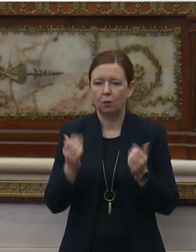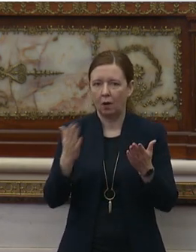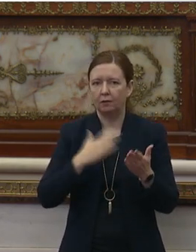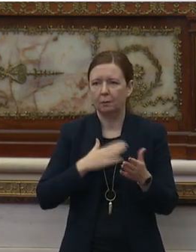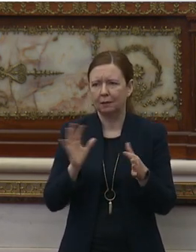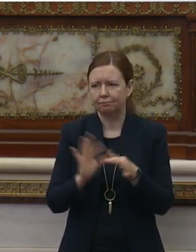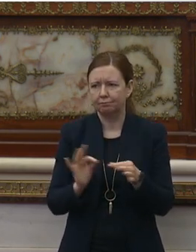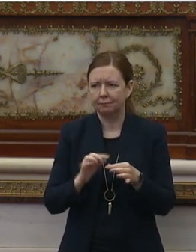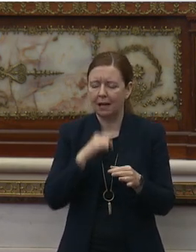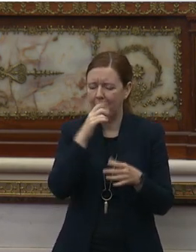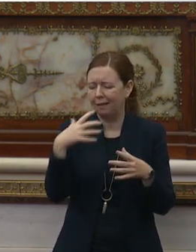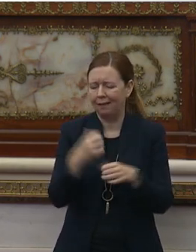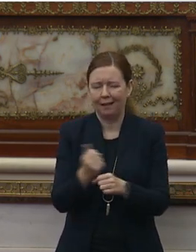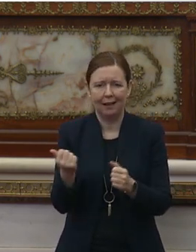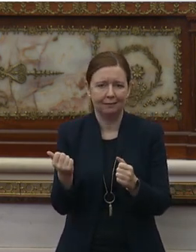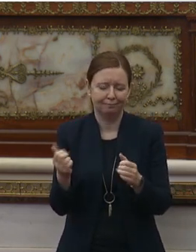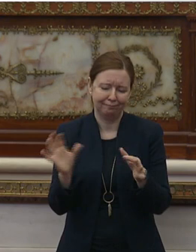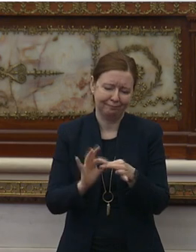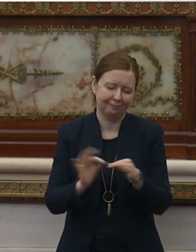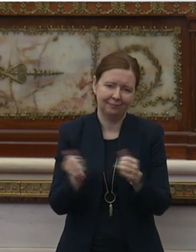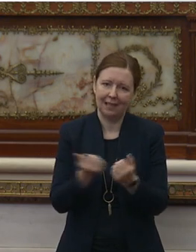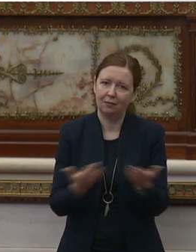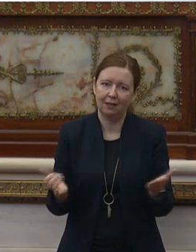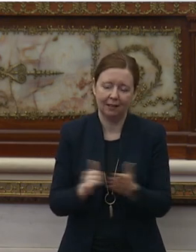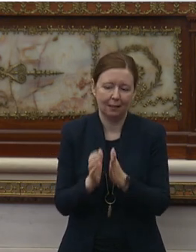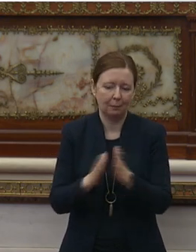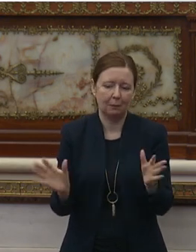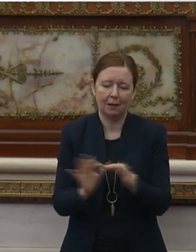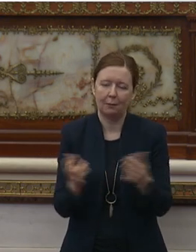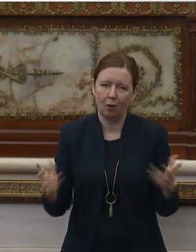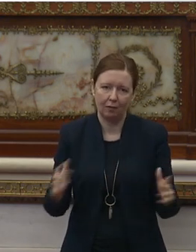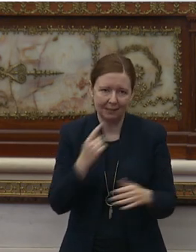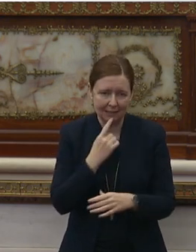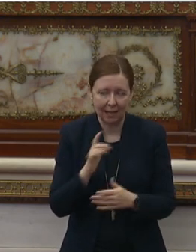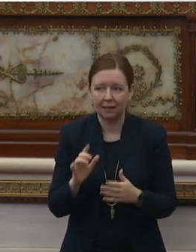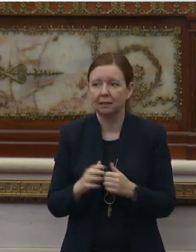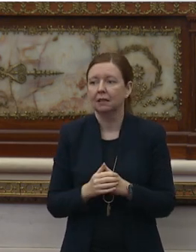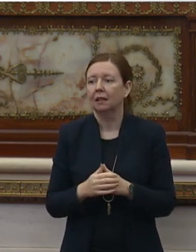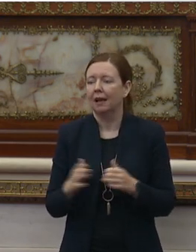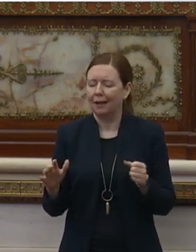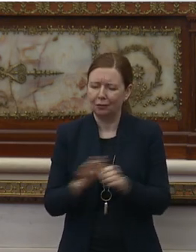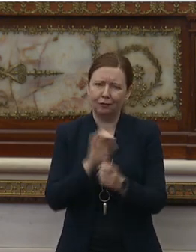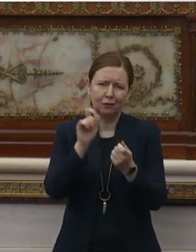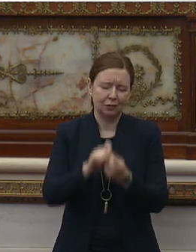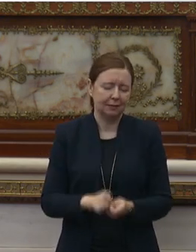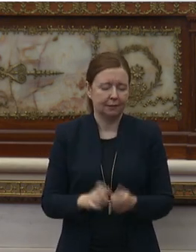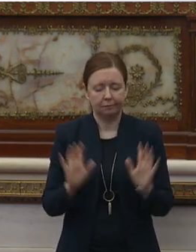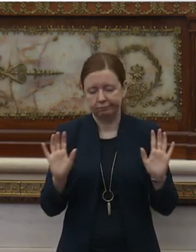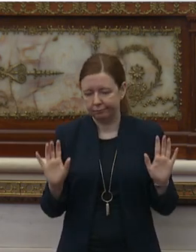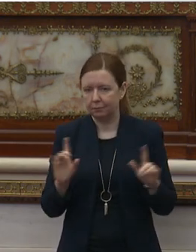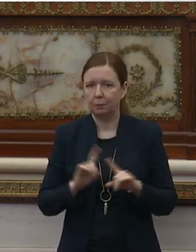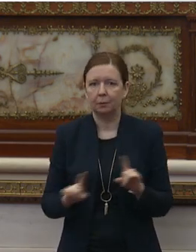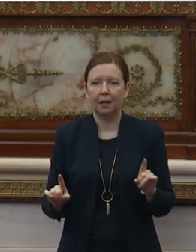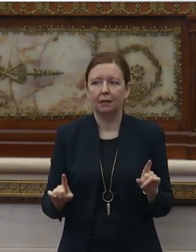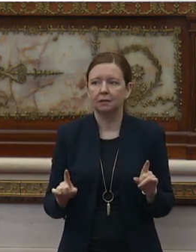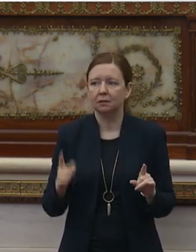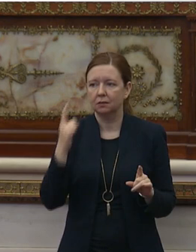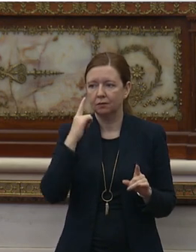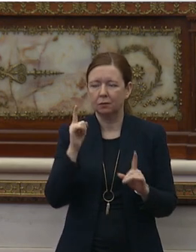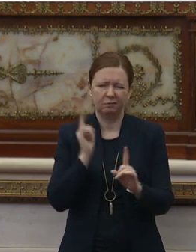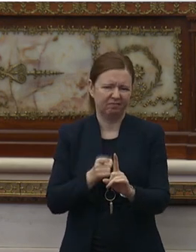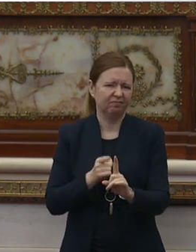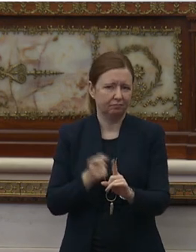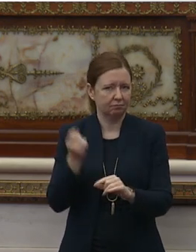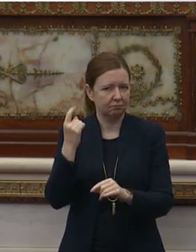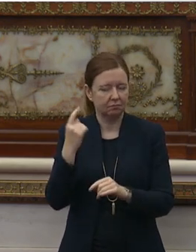words. I'm not going to rehash everything that the public comment has said and go over the full details of the bill, but just for a point of